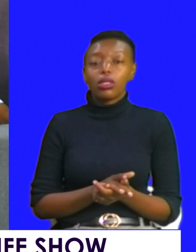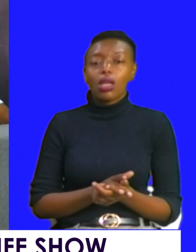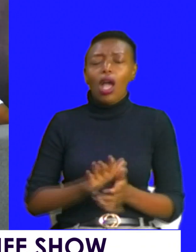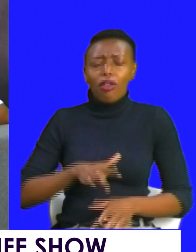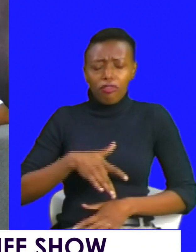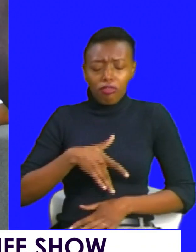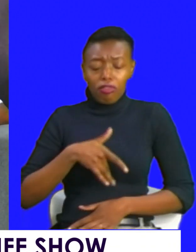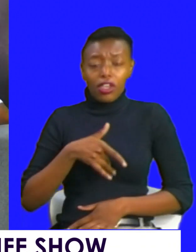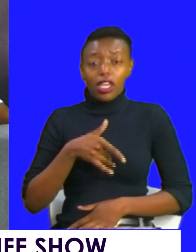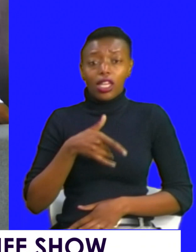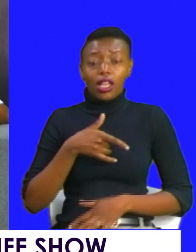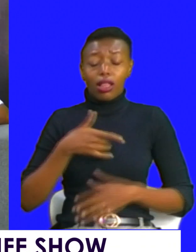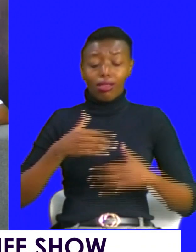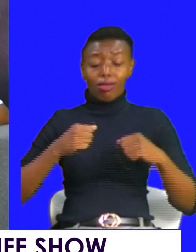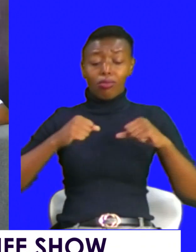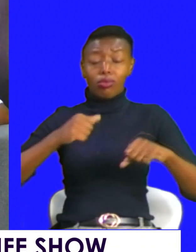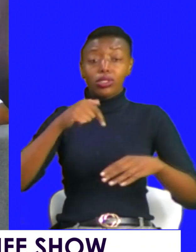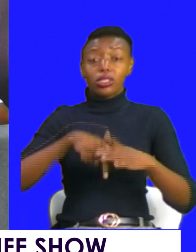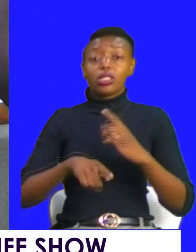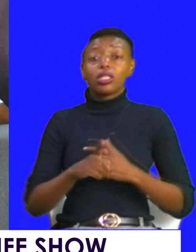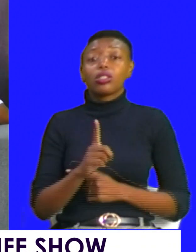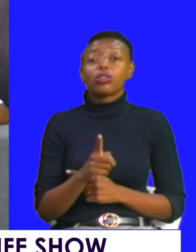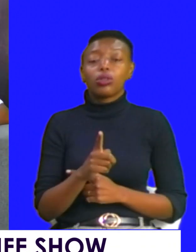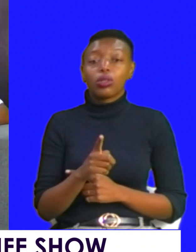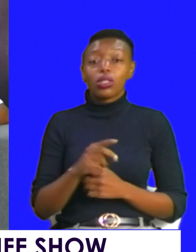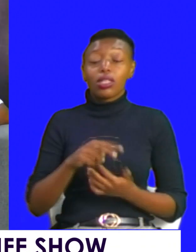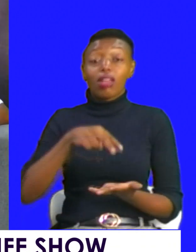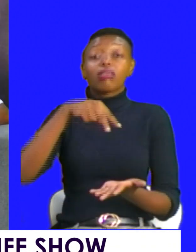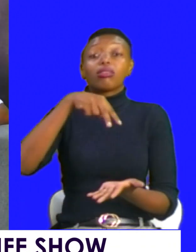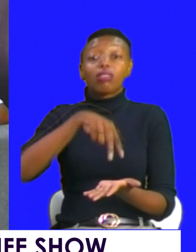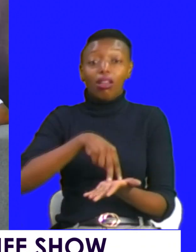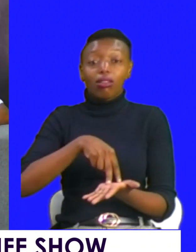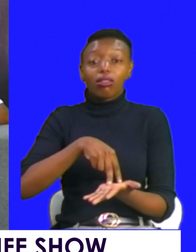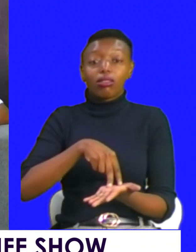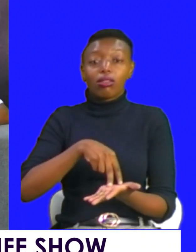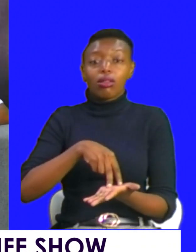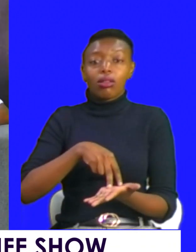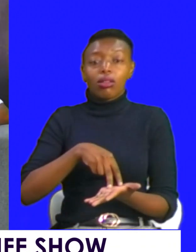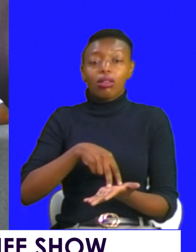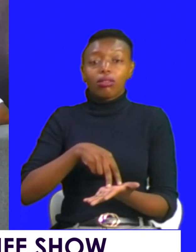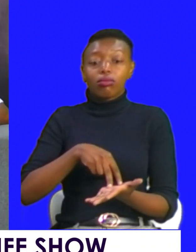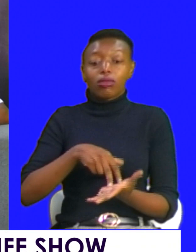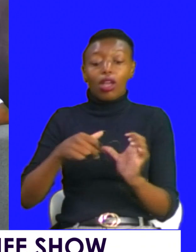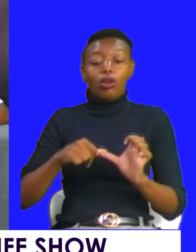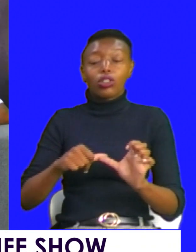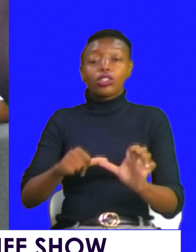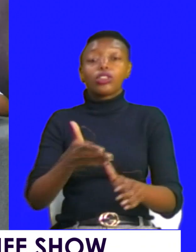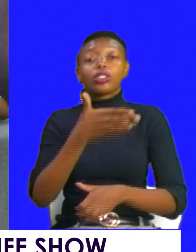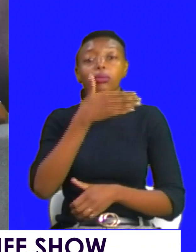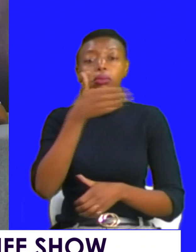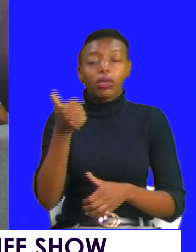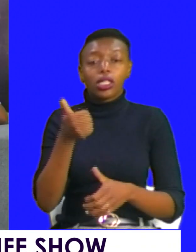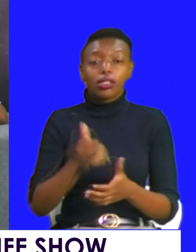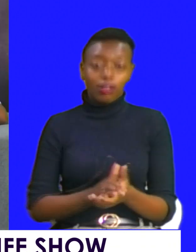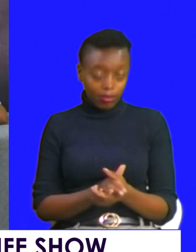that the manager in you, okay, Yes. can rise up and perform. Because if you don't do that, then anytime you are